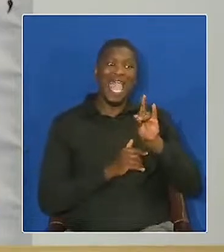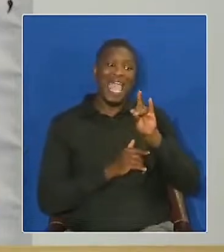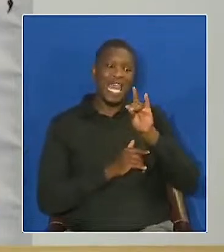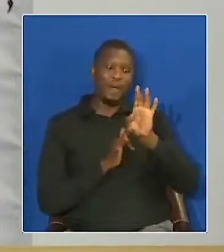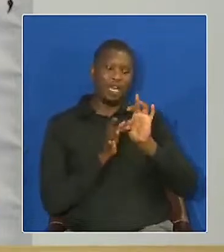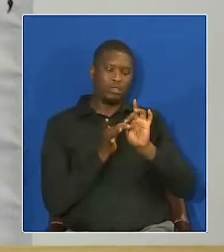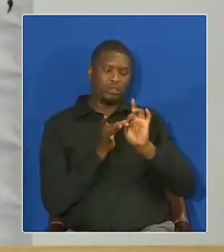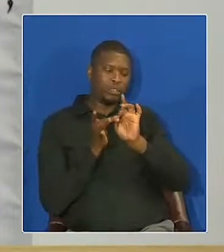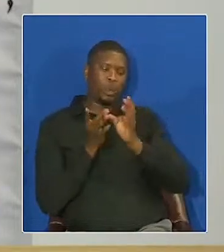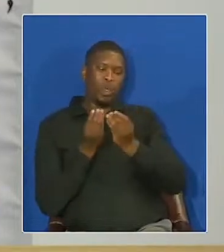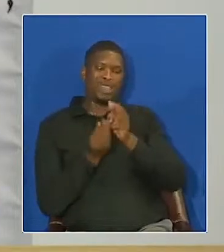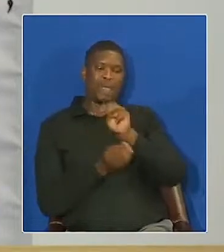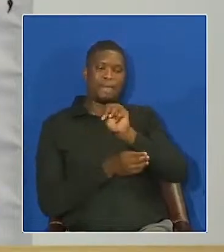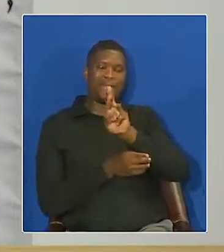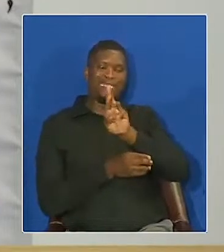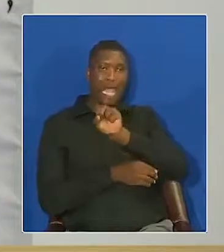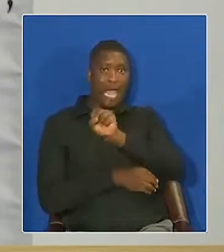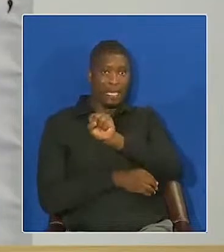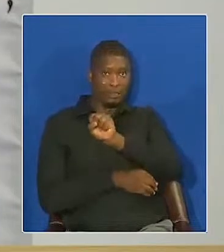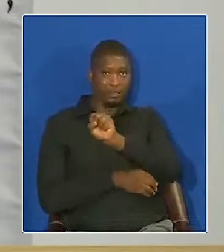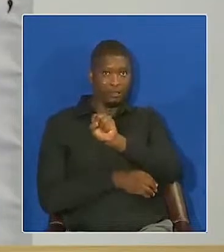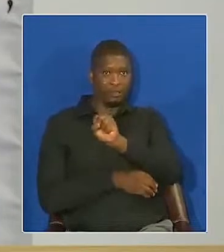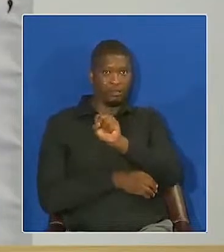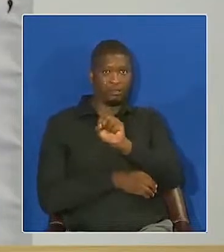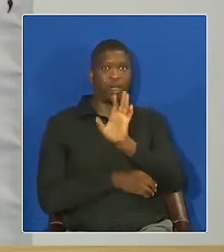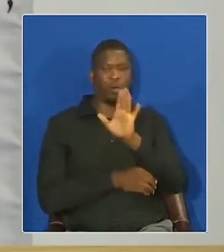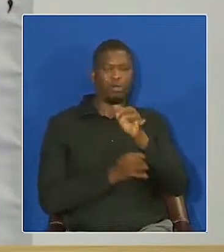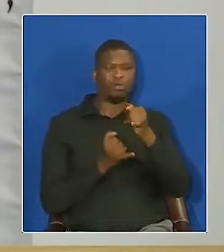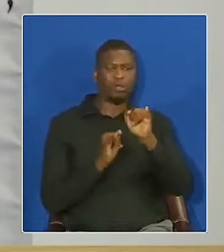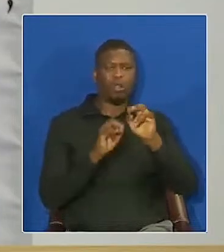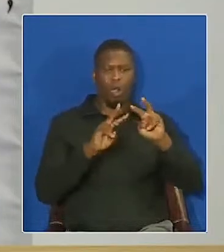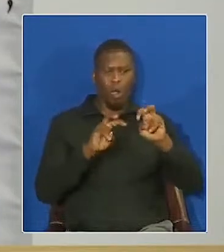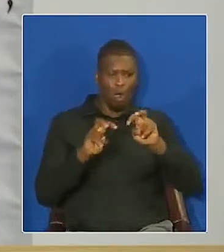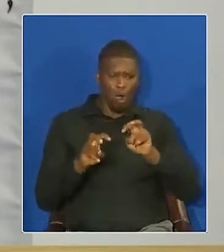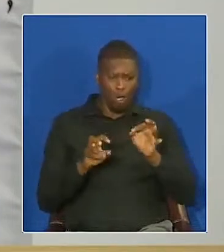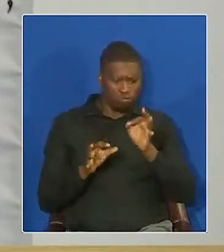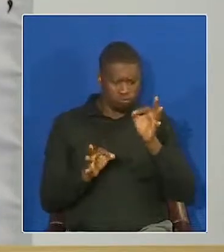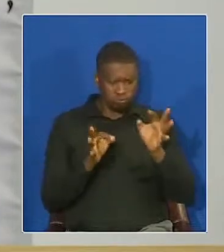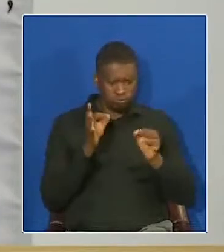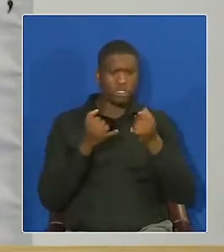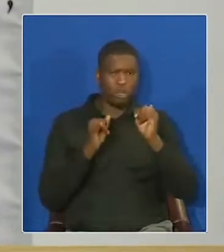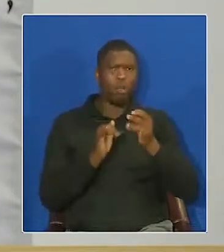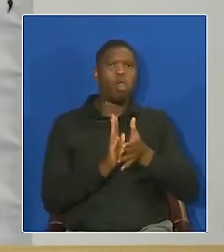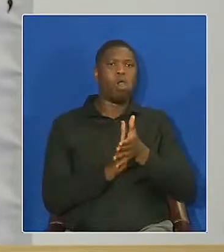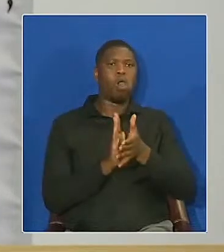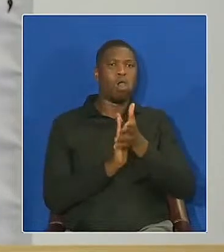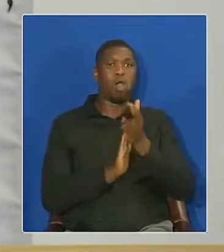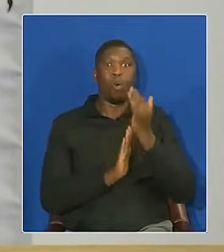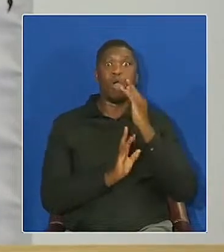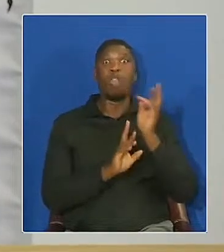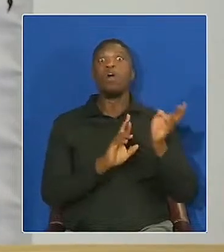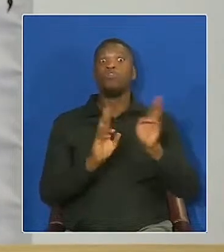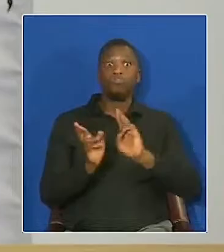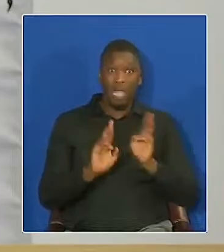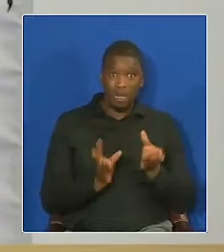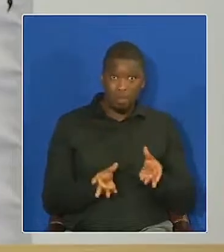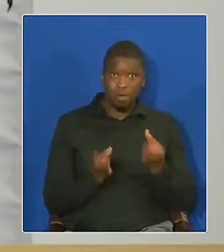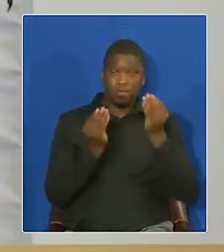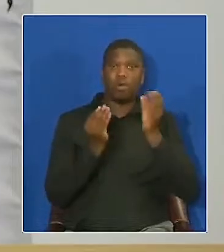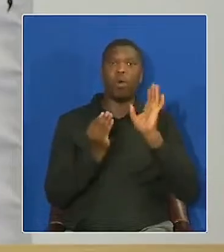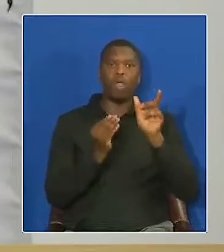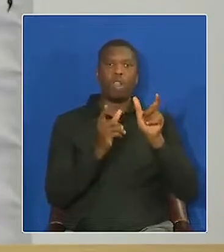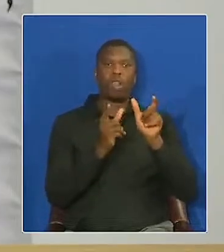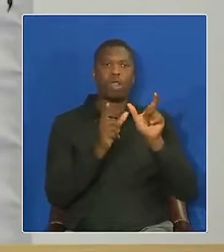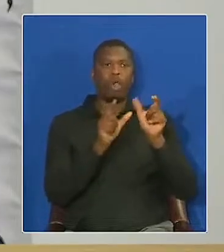this message, the investigation and analysis is still ongoing. As soon as it's ready, the commission will